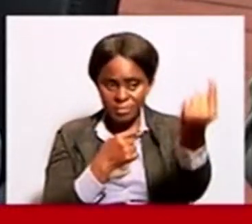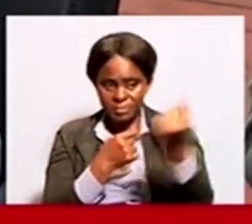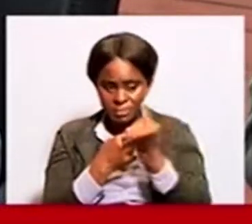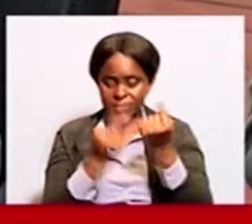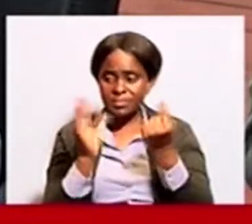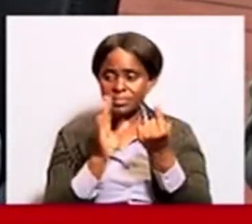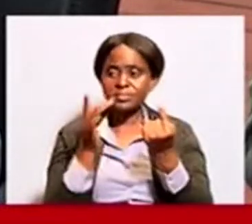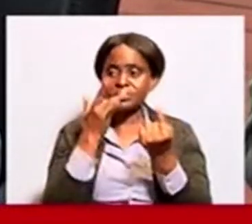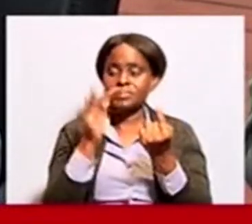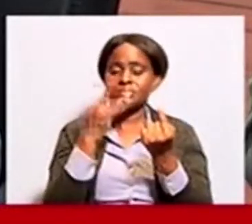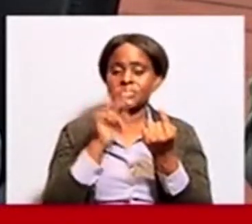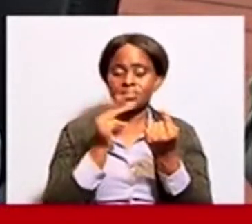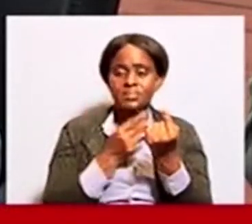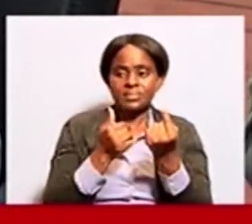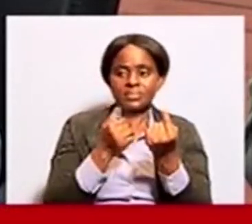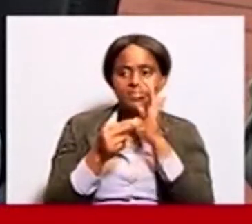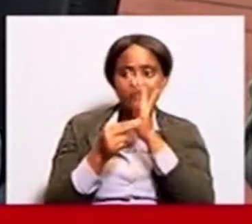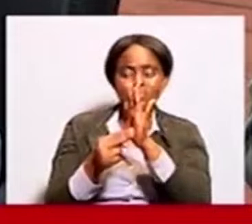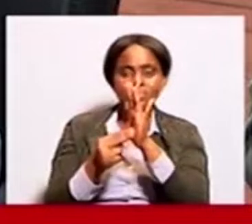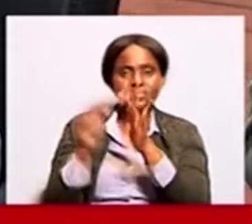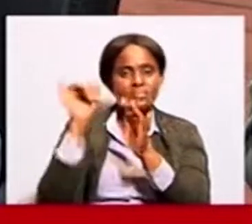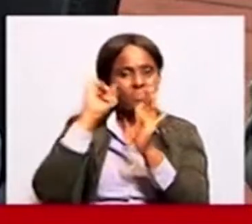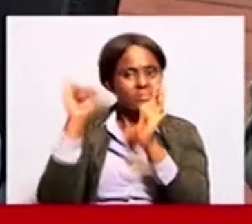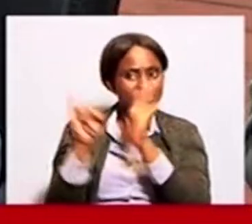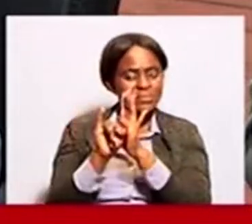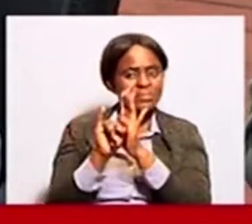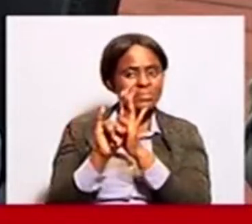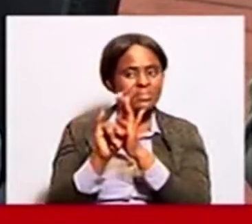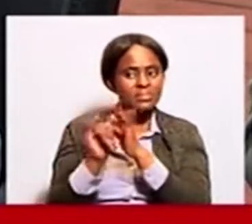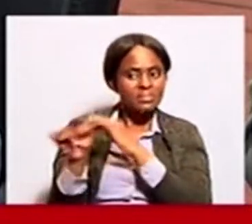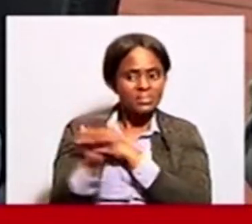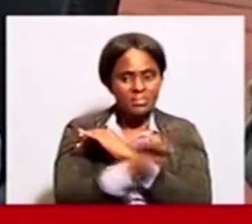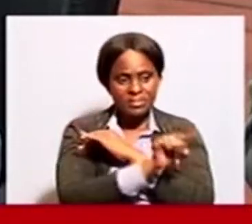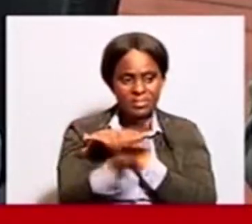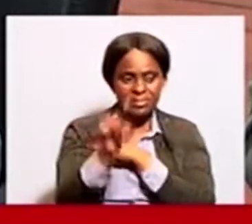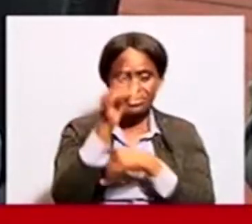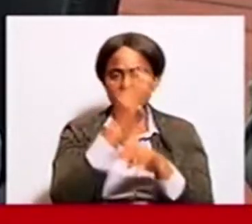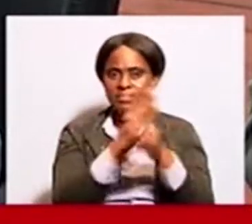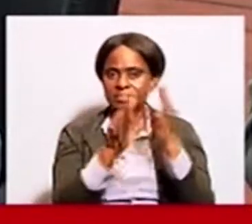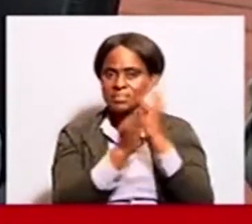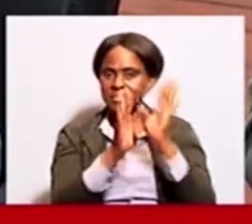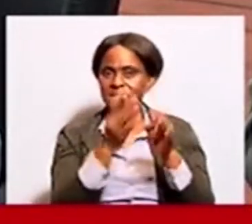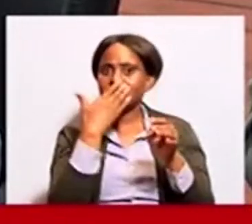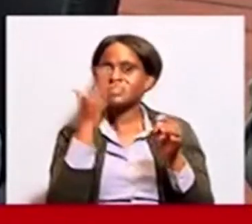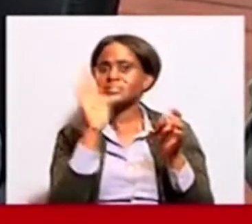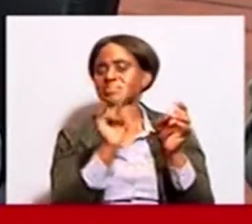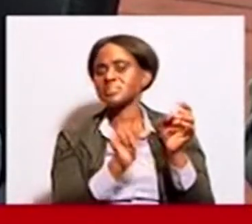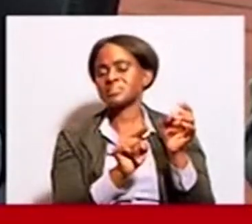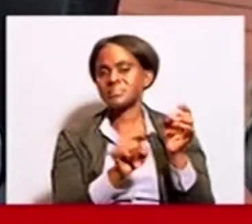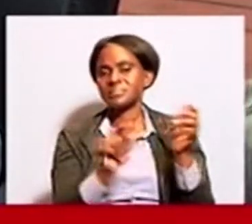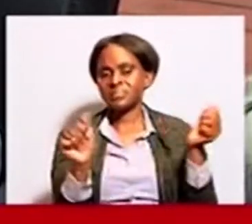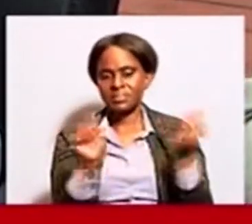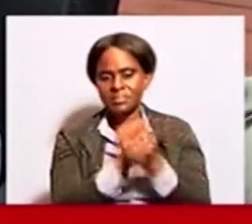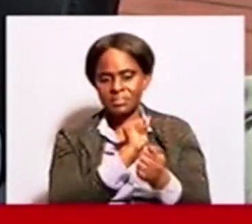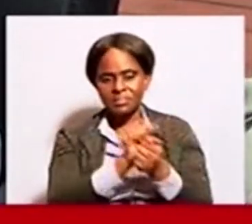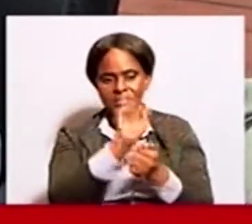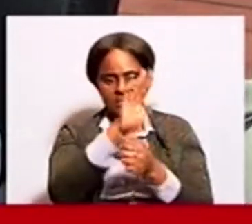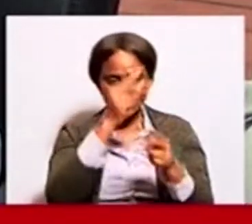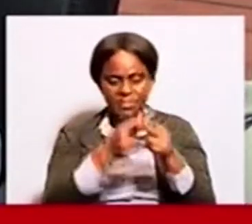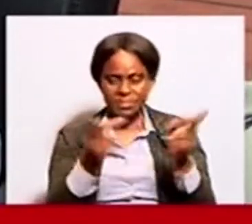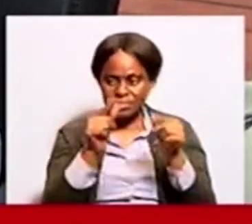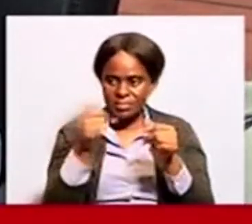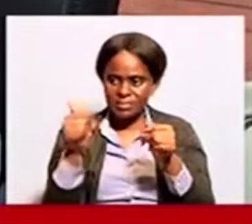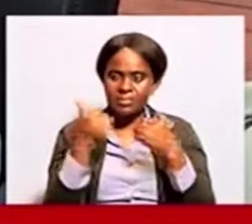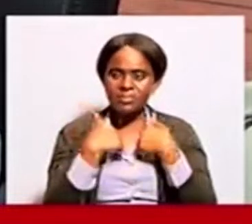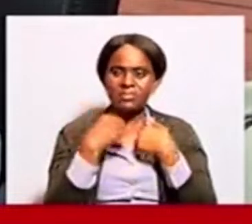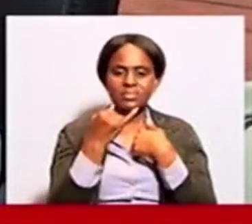And lucky, we are denting the image of these contractors out there, destroying their names when